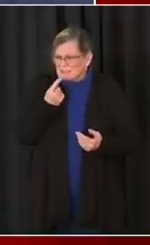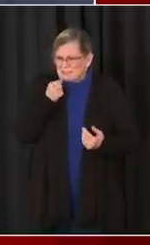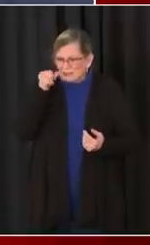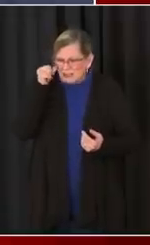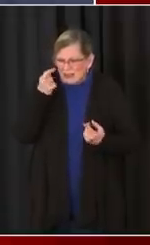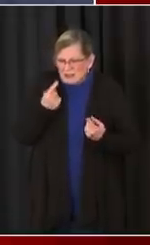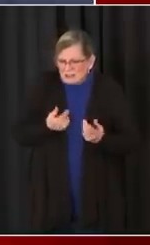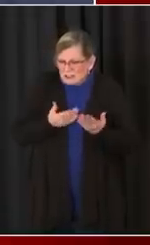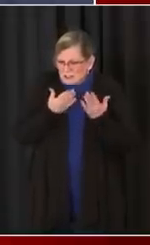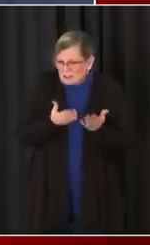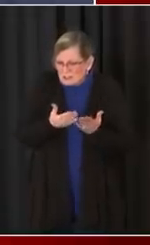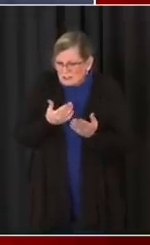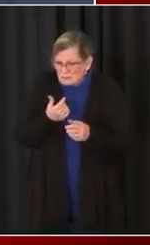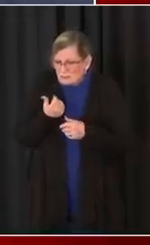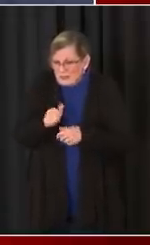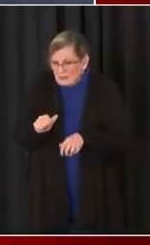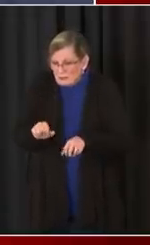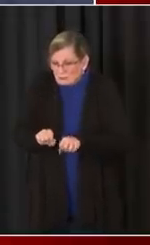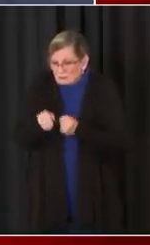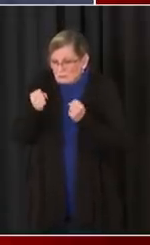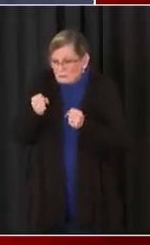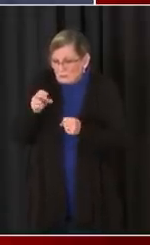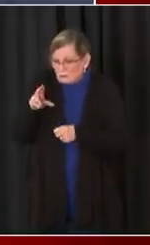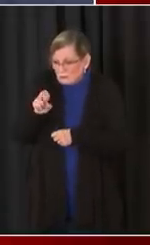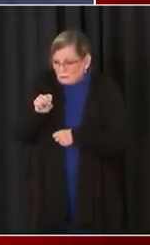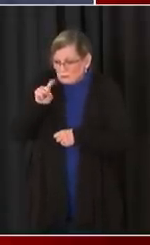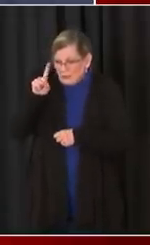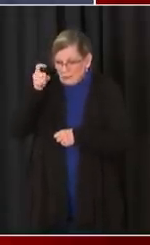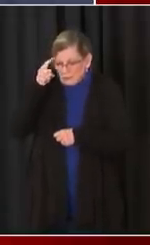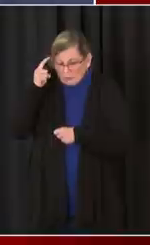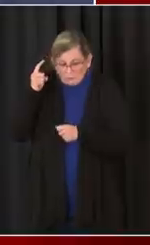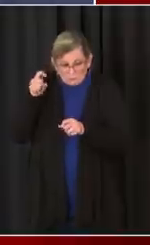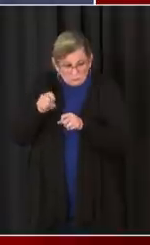that there would be an attempted breach of the U.S. Capitol?